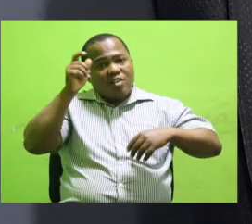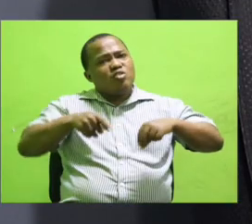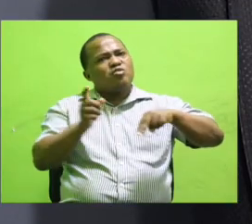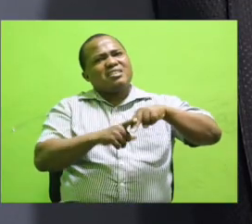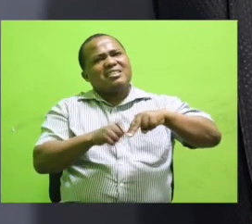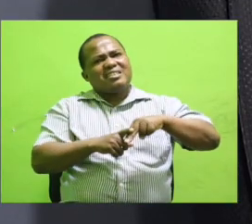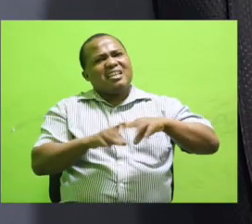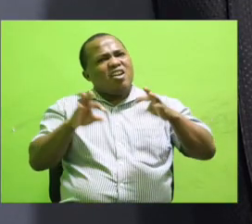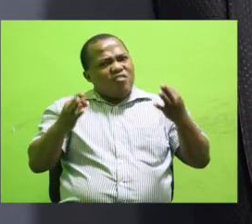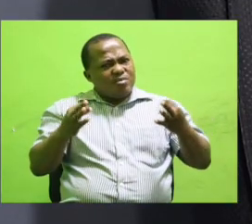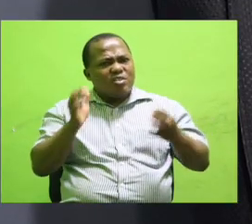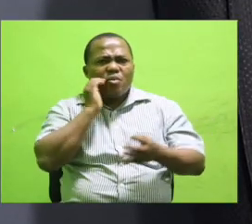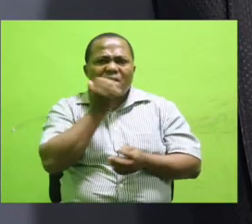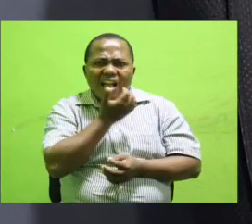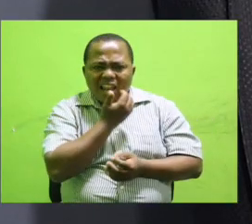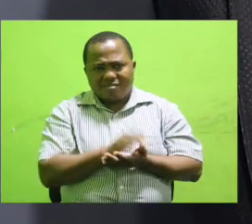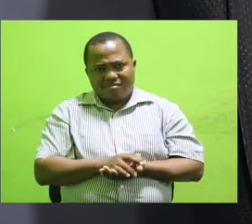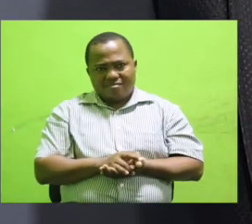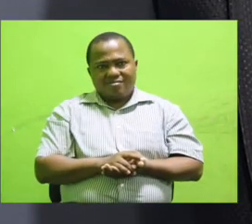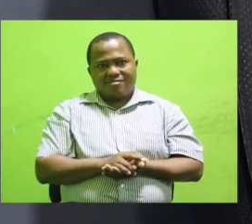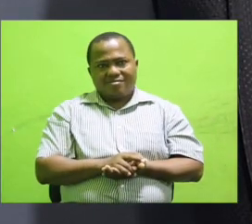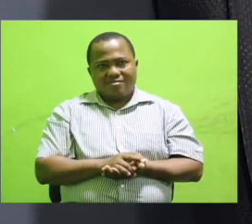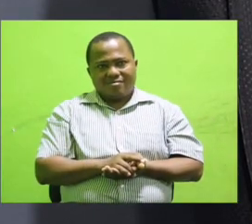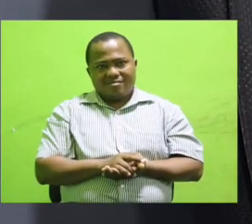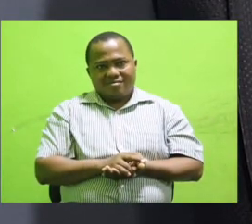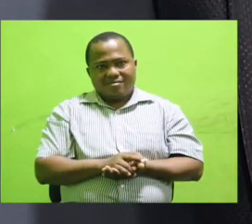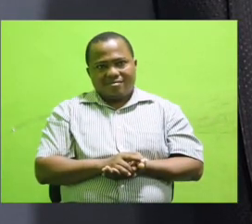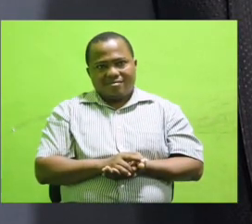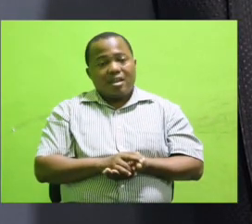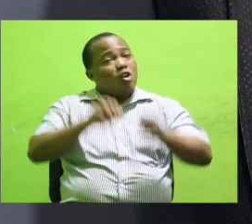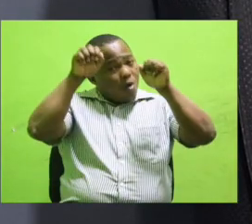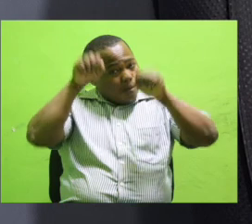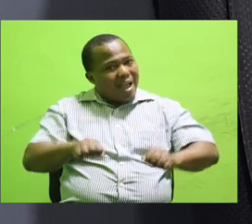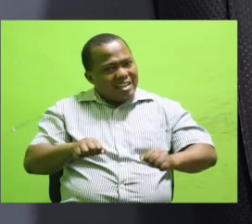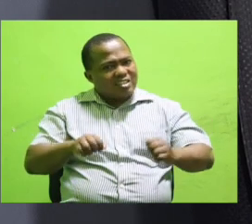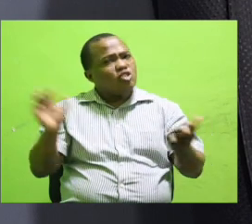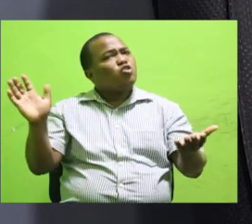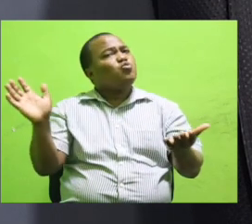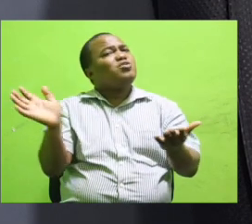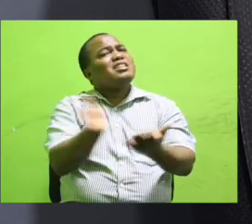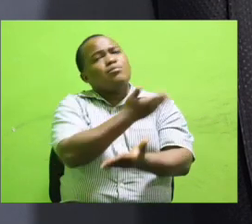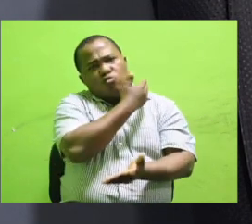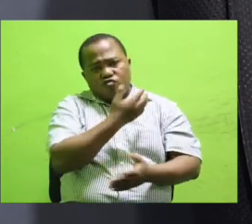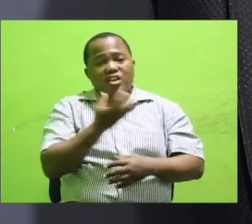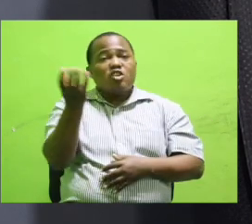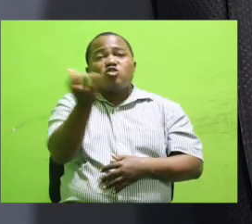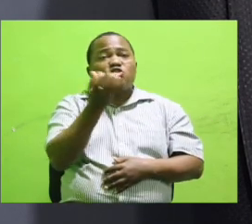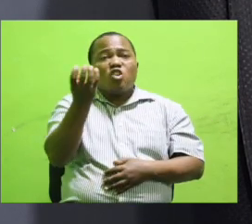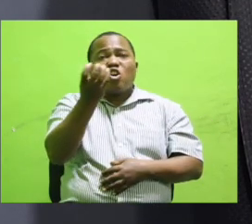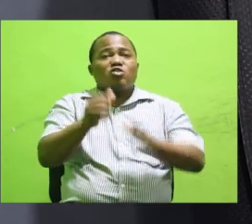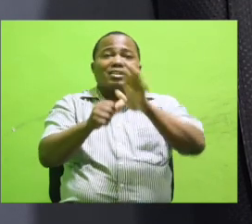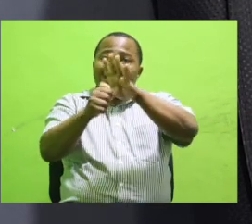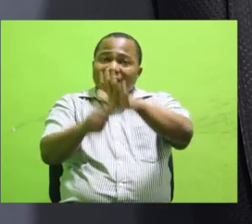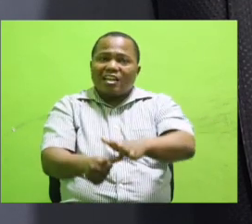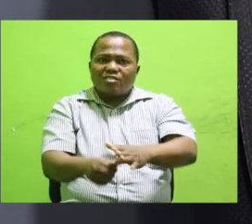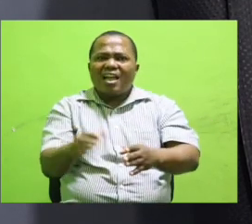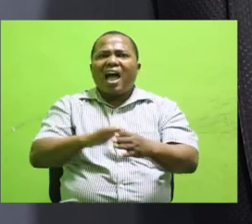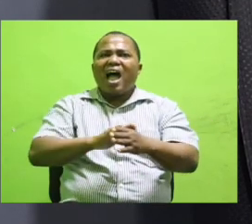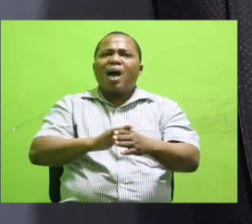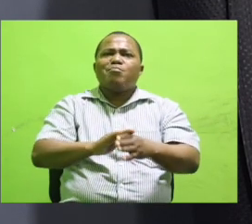them, and to remove the social stereotypes about HIV